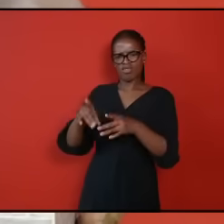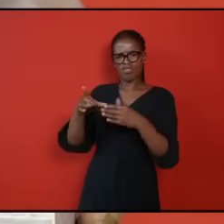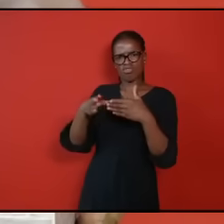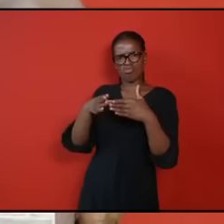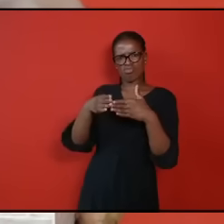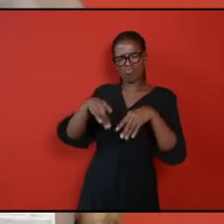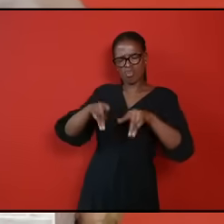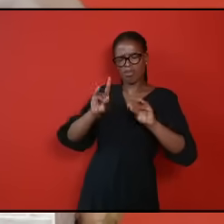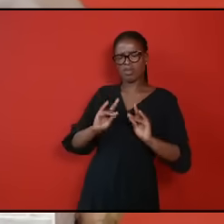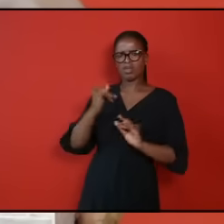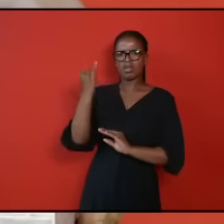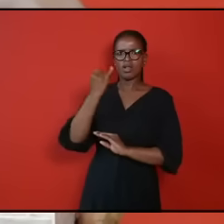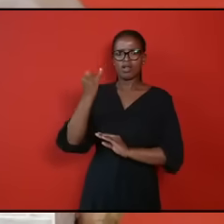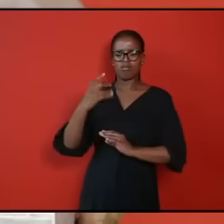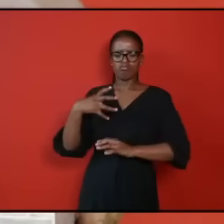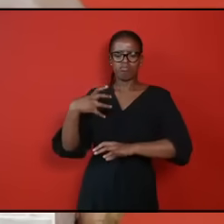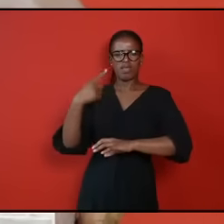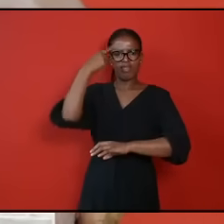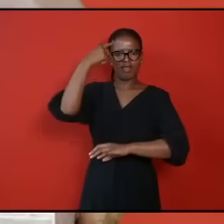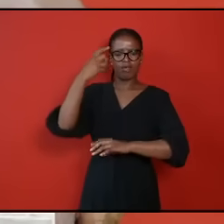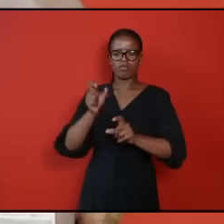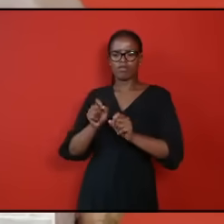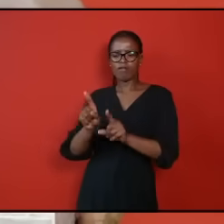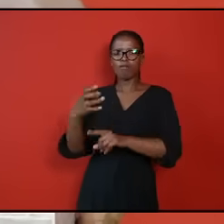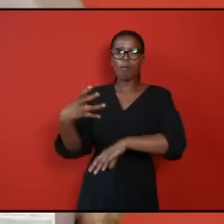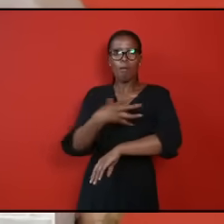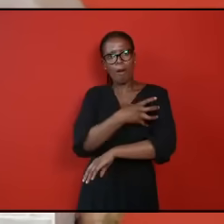will be loitering. Very soon he will be loitering.